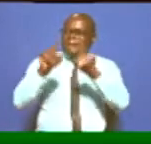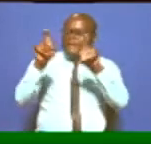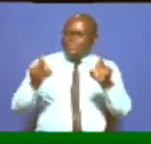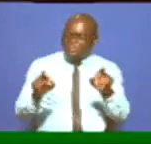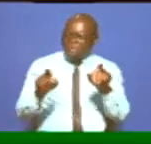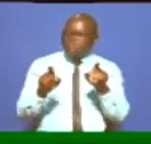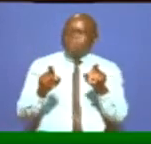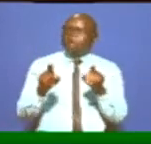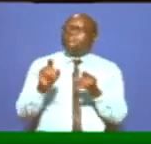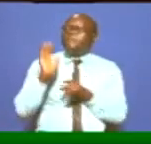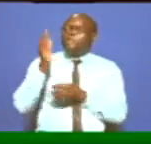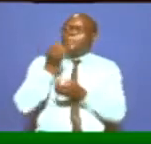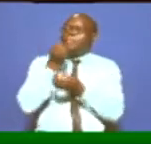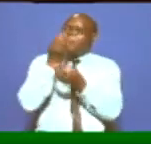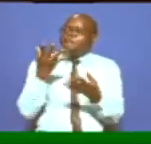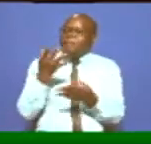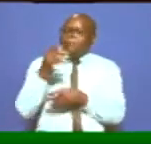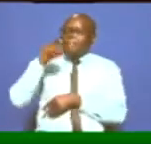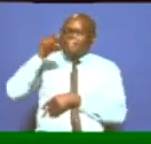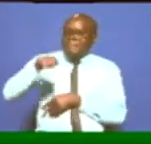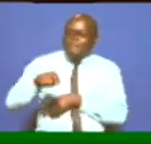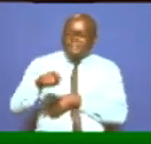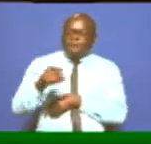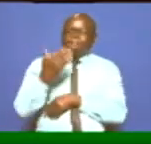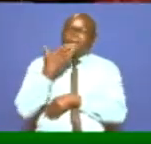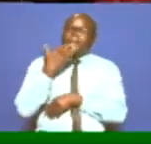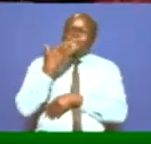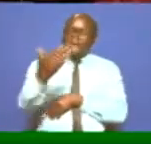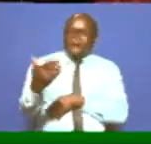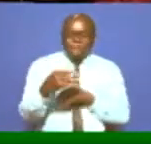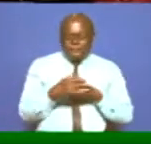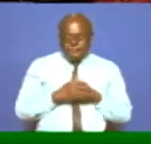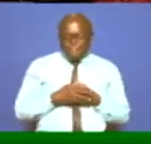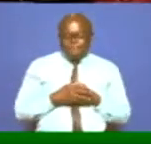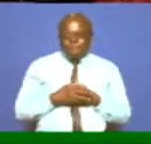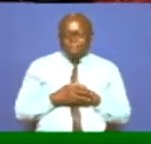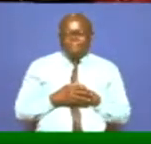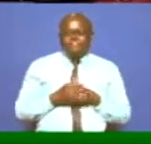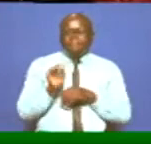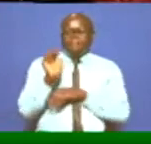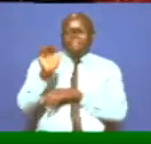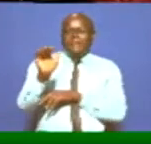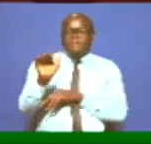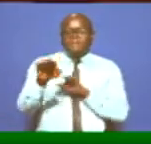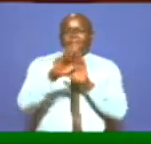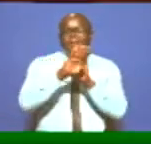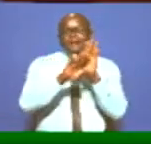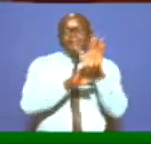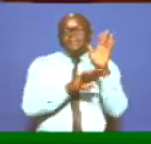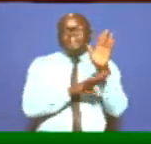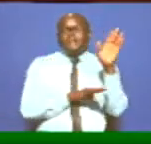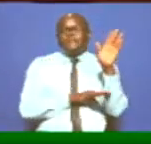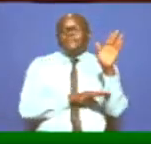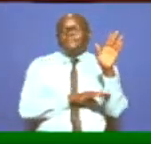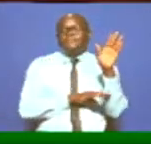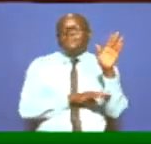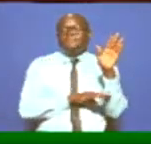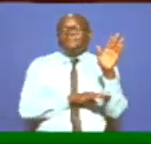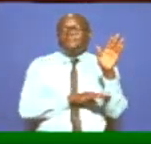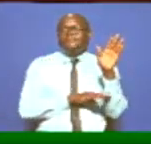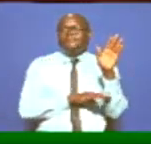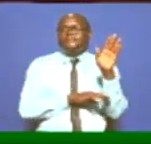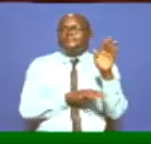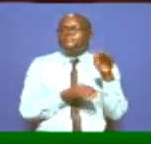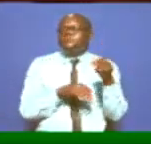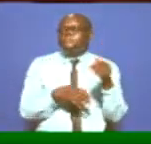them informed that they need to. Thank you, Mr. Speaker. I stand to seek for a statement, Honorable Speaker. Pursuant to the provision